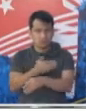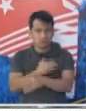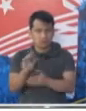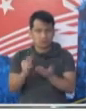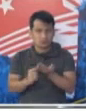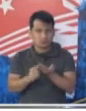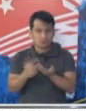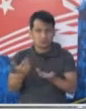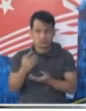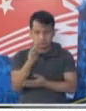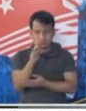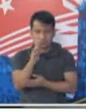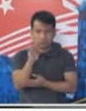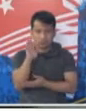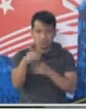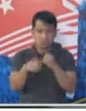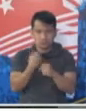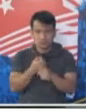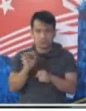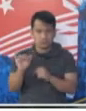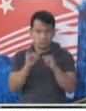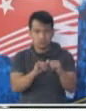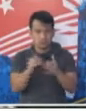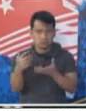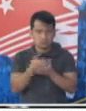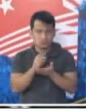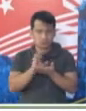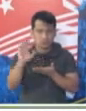sa loob ng 4 na taon sa kanyang pagkokolehiyo.